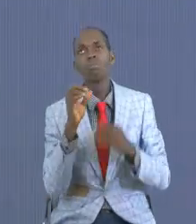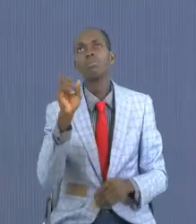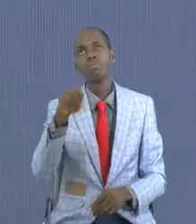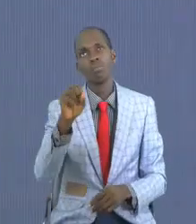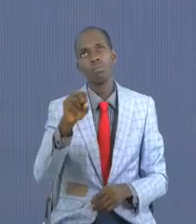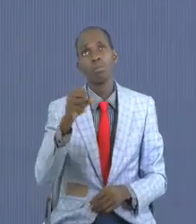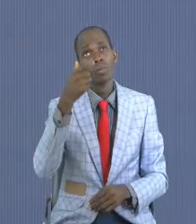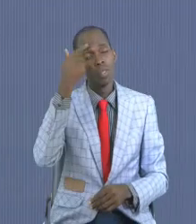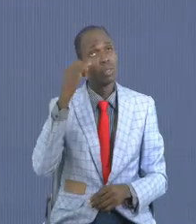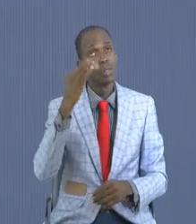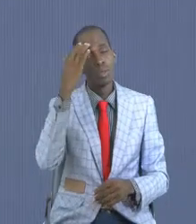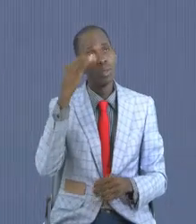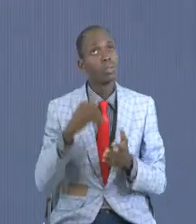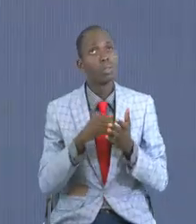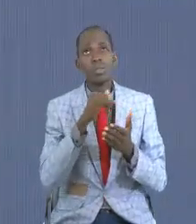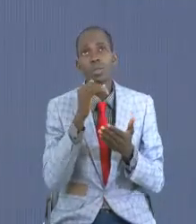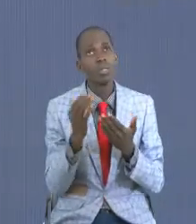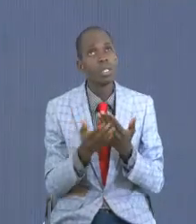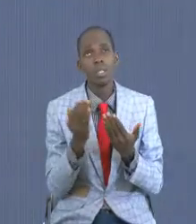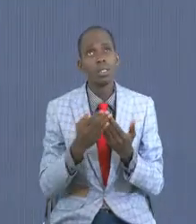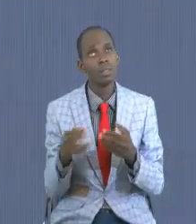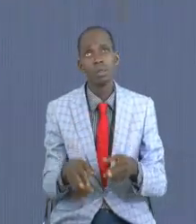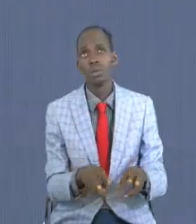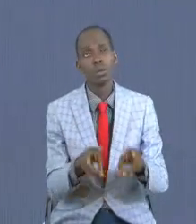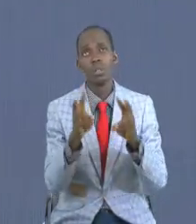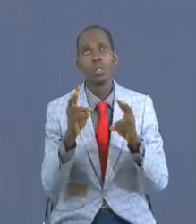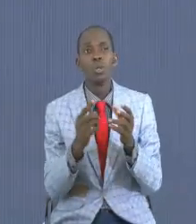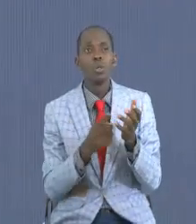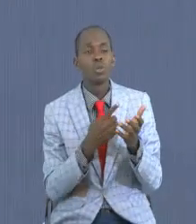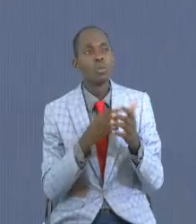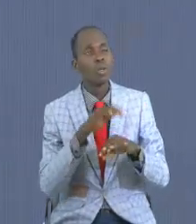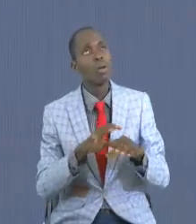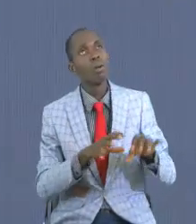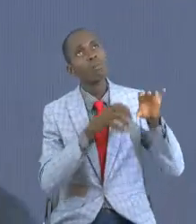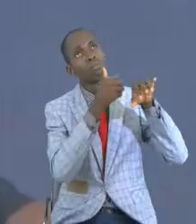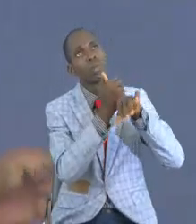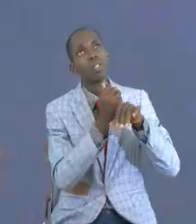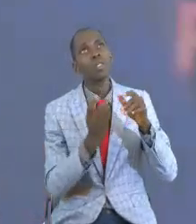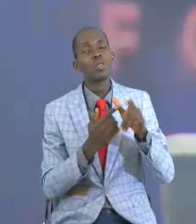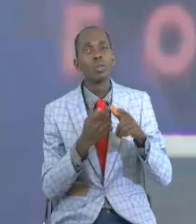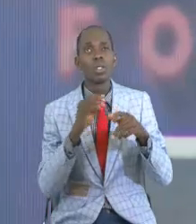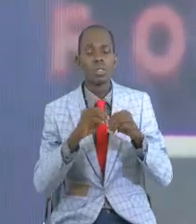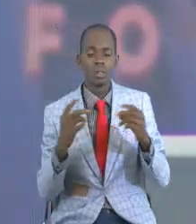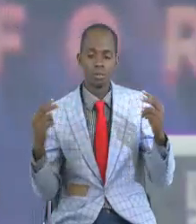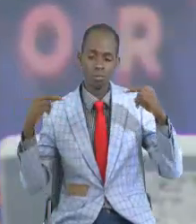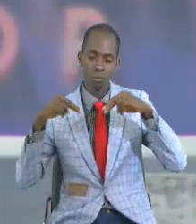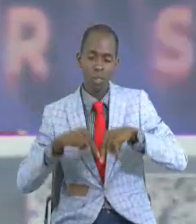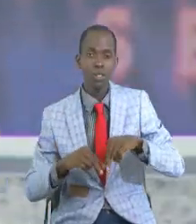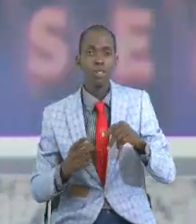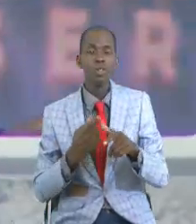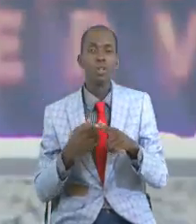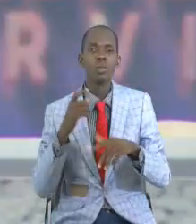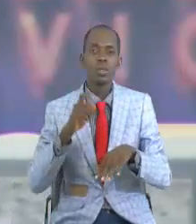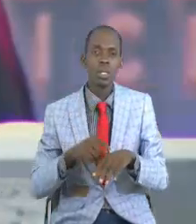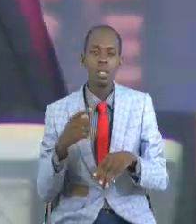know it's not an easy road. Sometimes on the mountain, sometimes in the valley. Sometimes the thorn, and sometimes